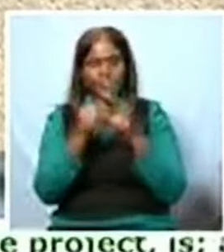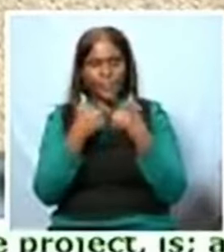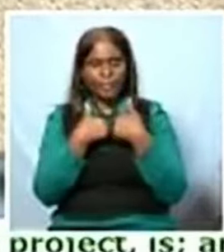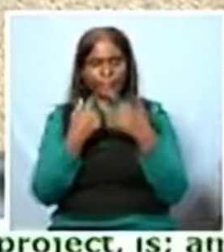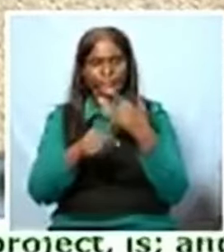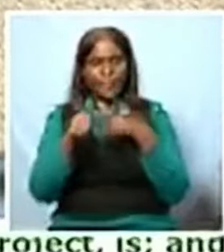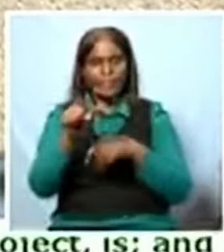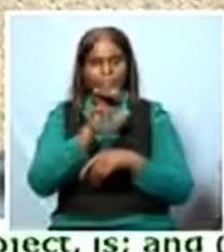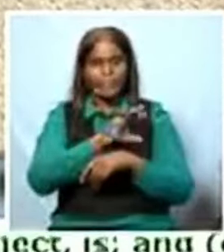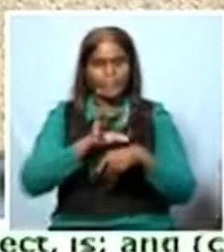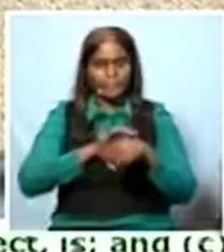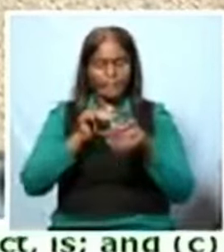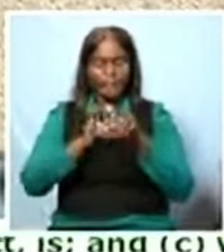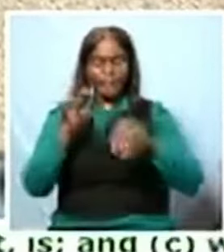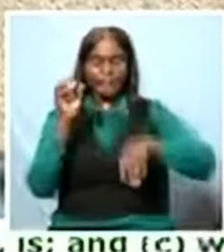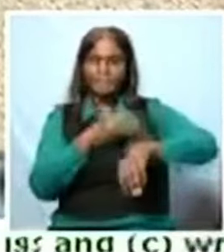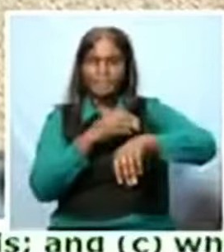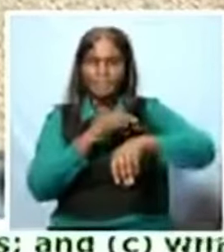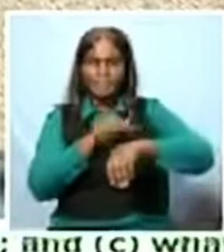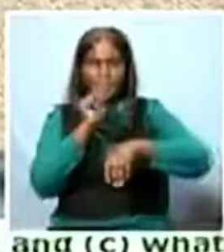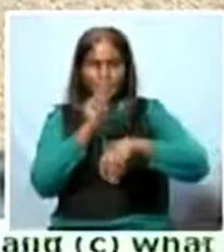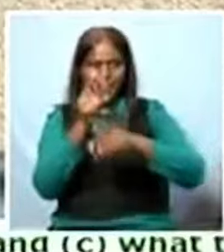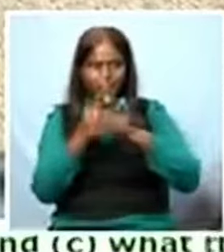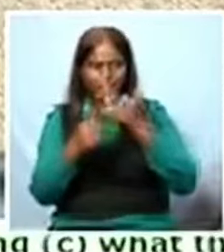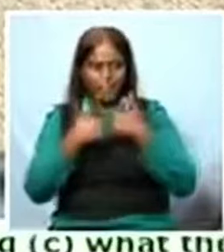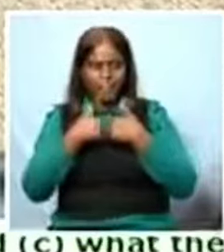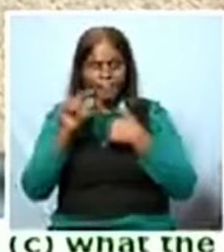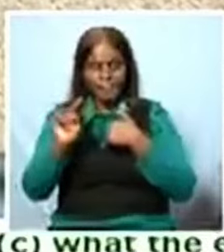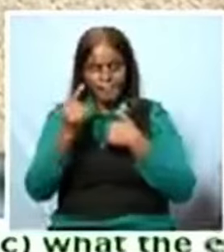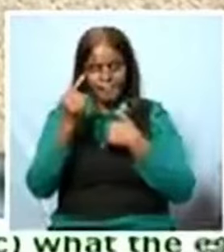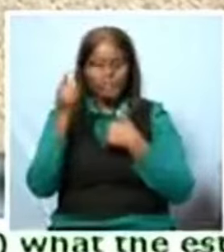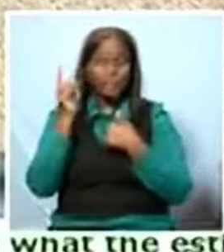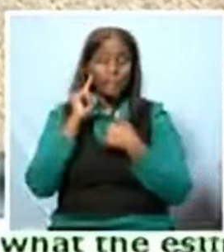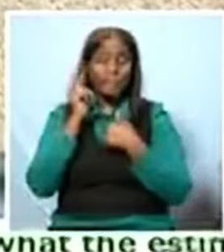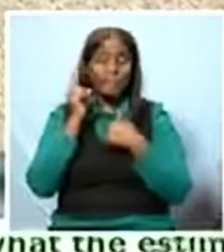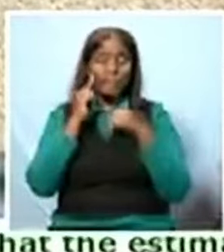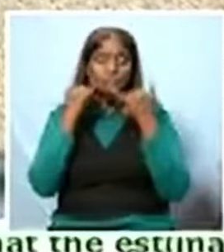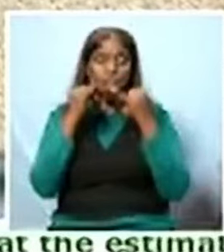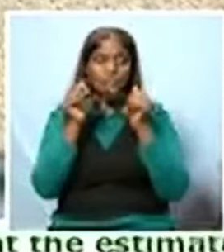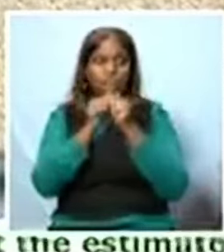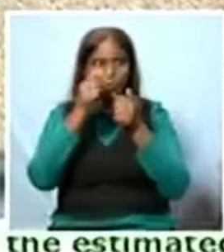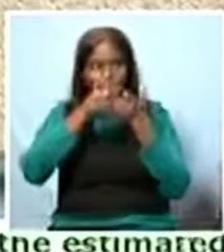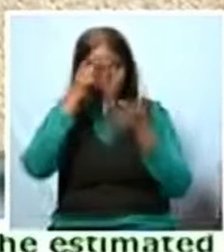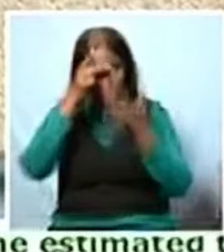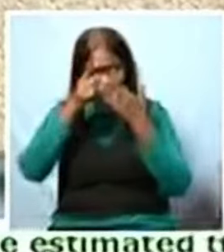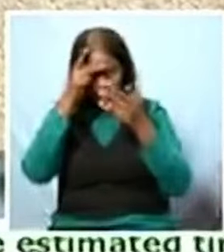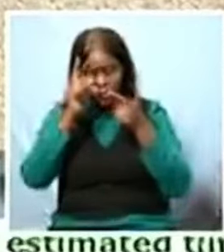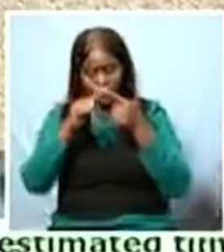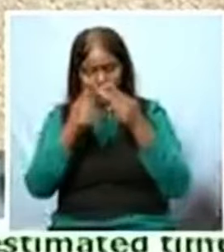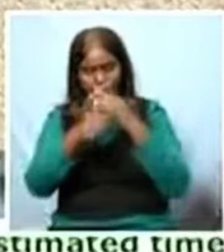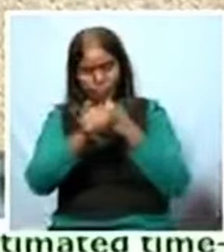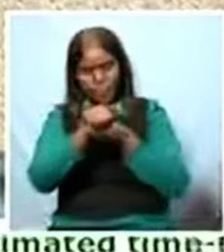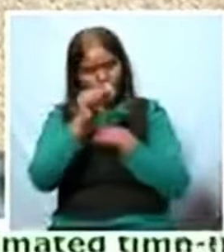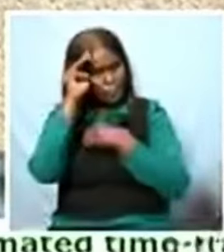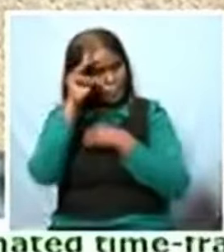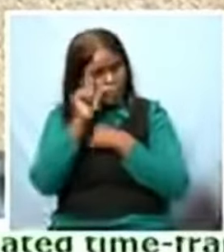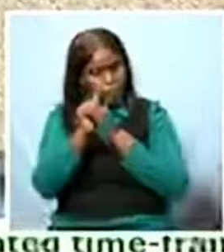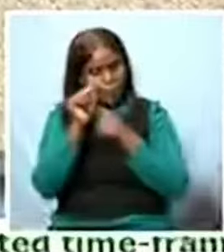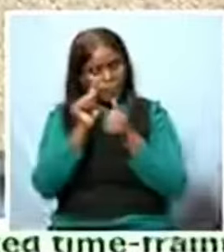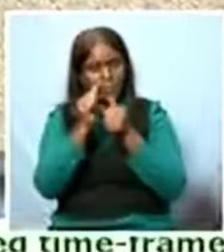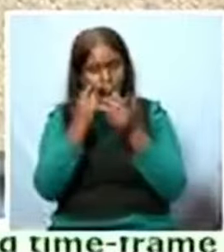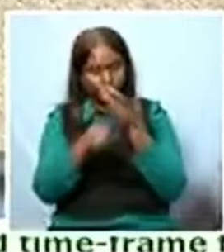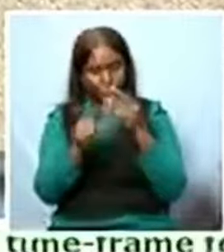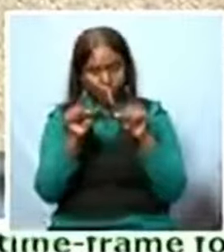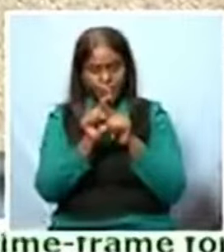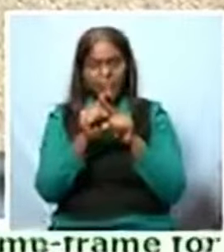when we didn't have an investor. This helped us to have first-hand information to give feedback to the ministers and the policymakers